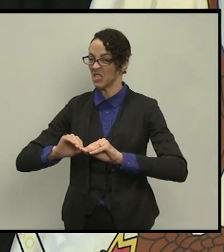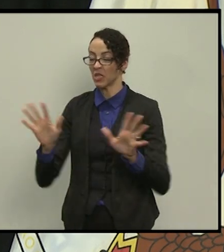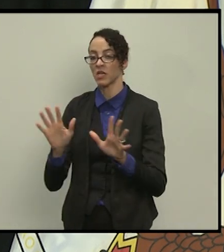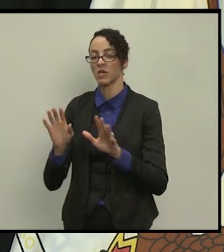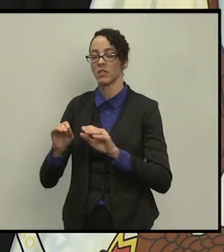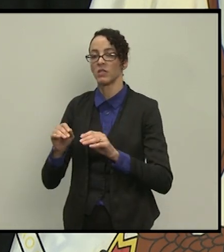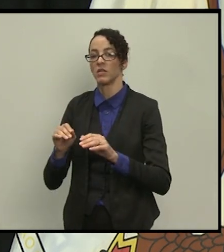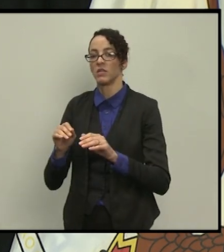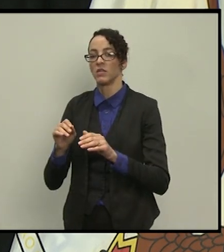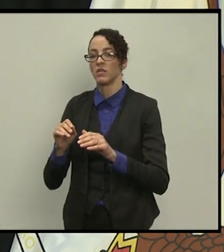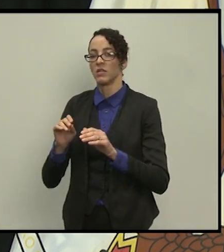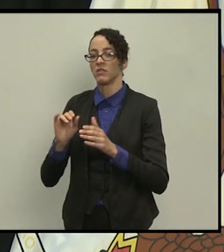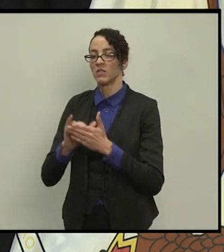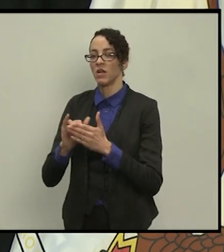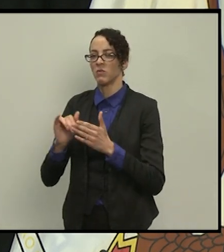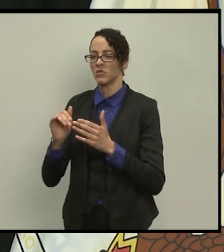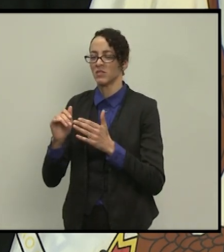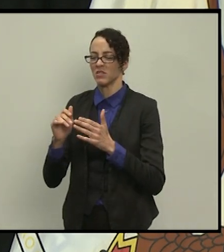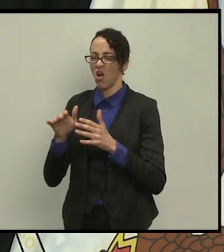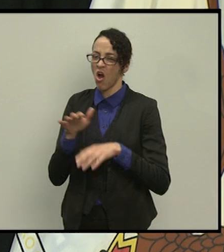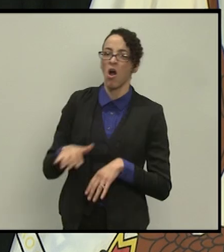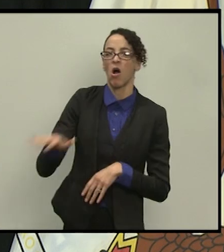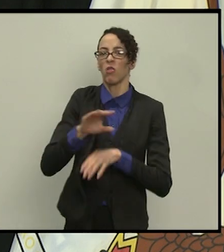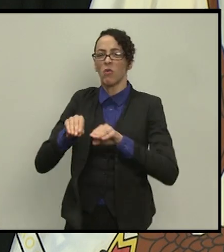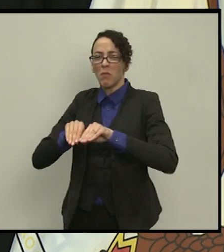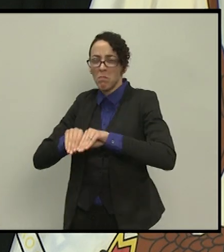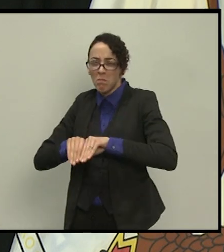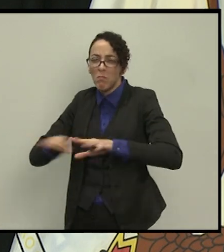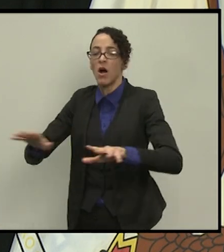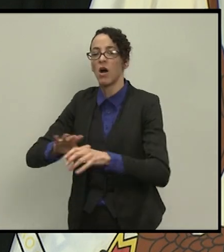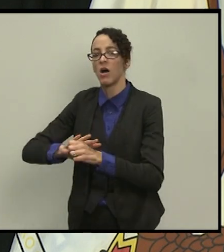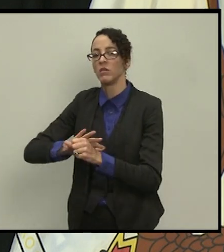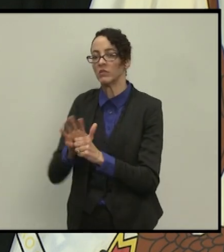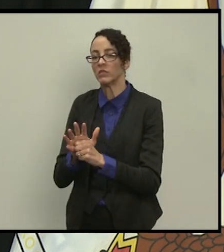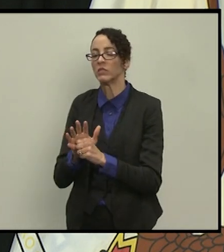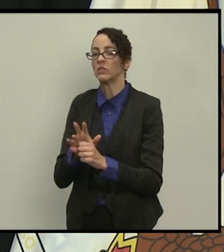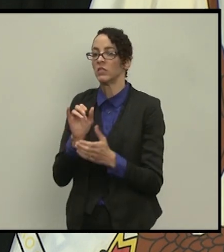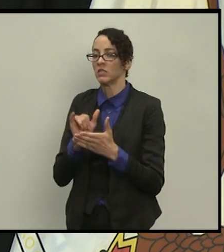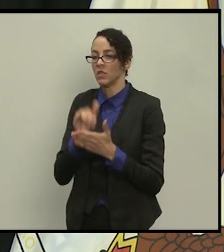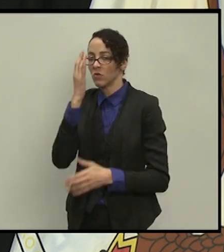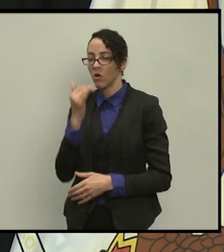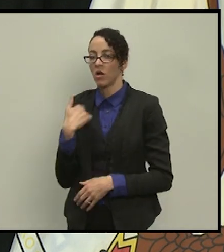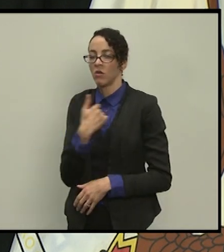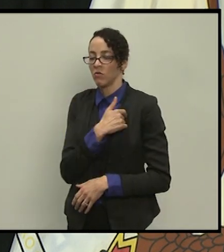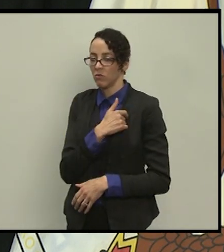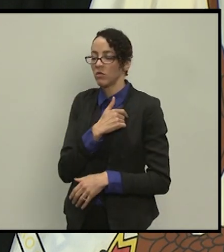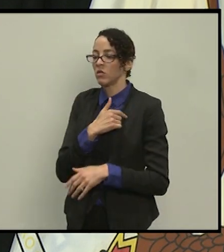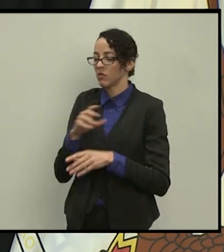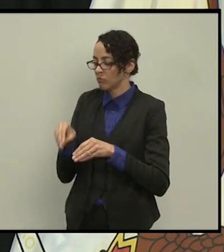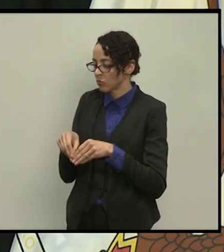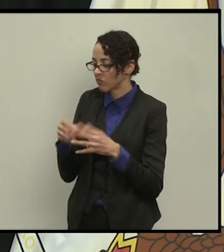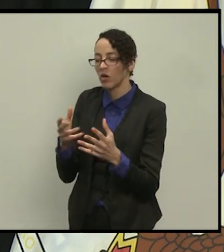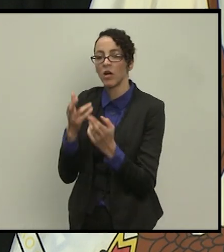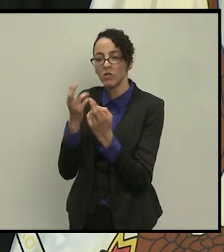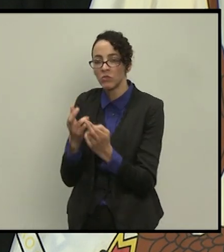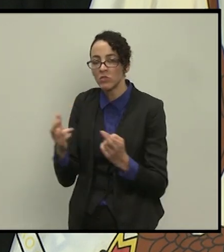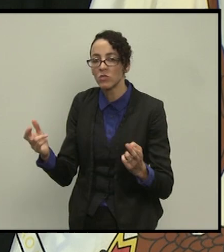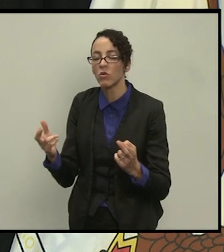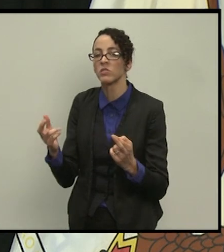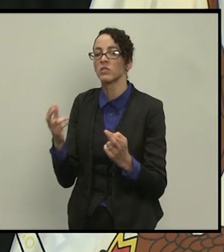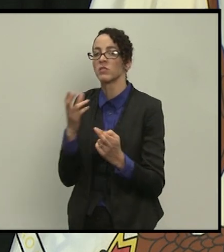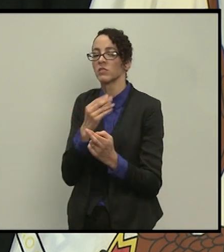everybody in that shelter, and we provided them with the care and support services that they required and needed, and closed that